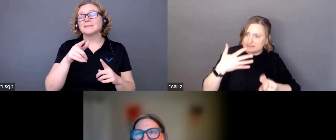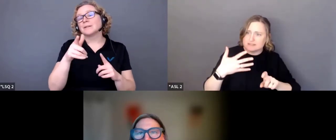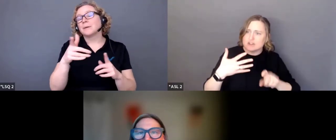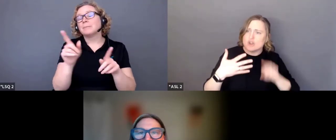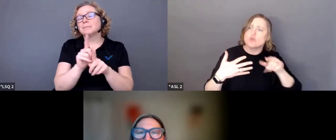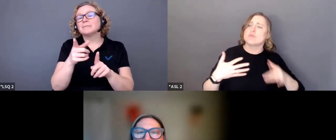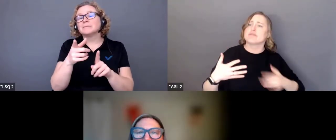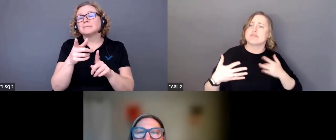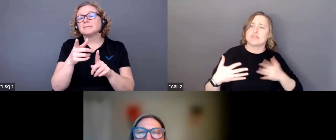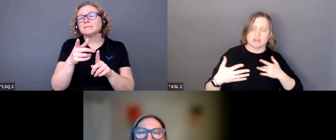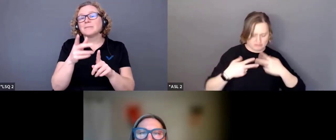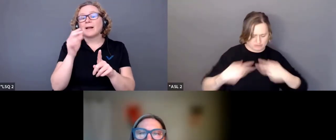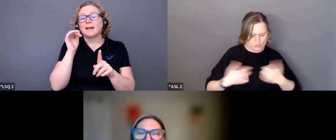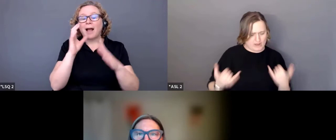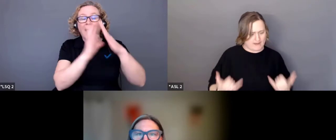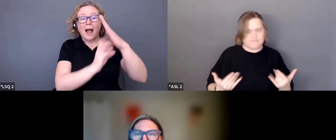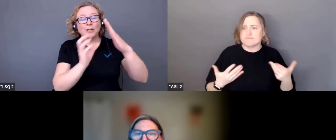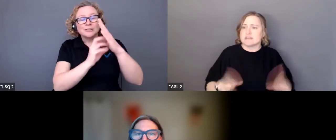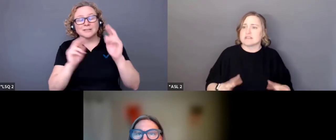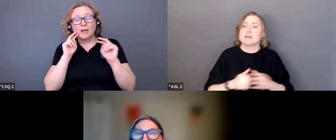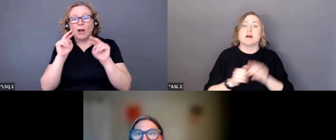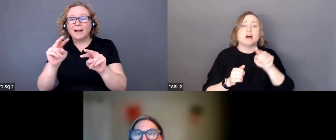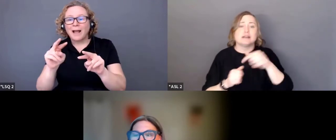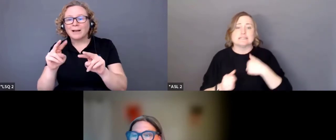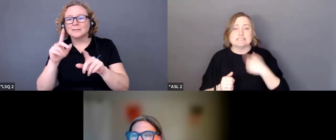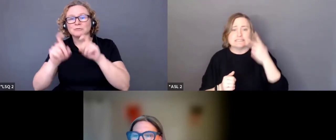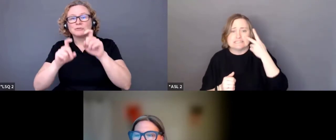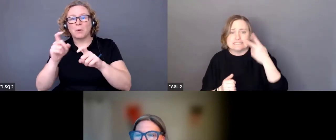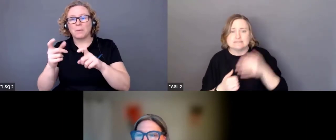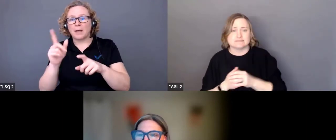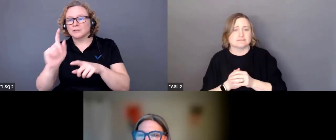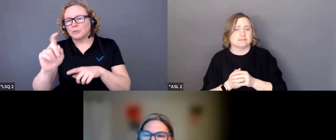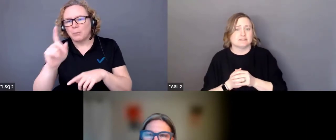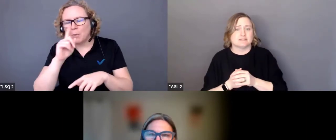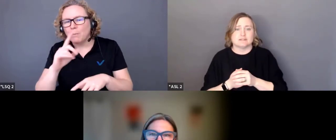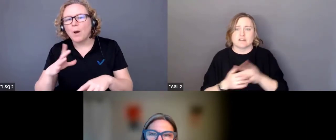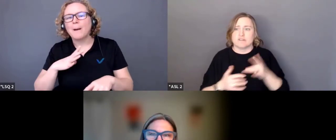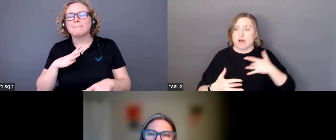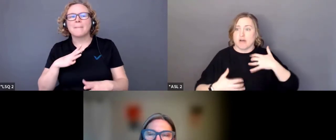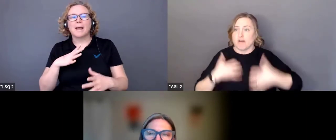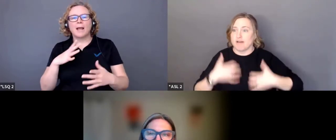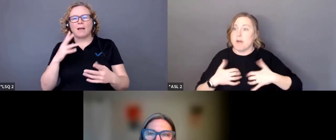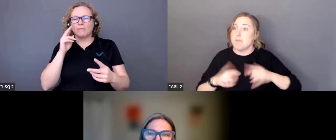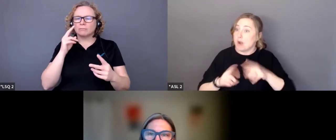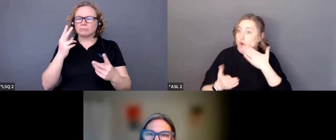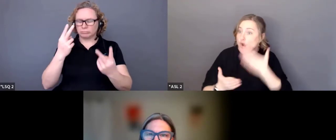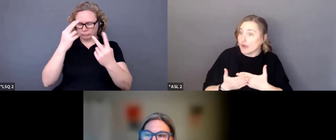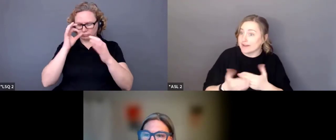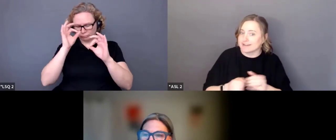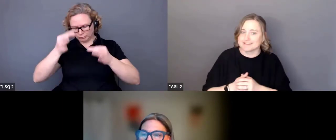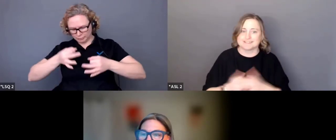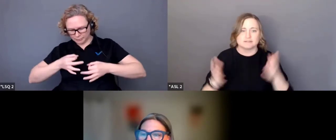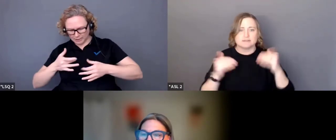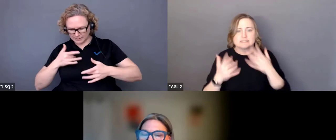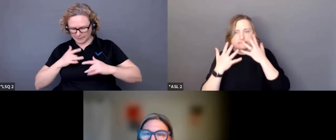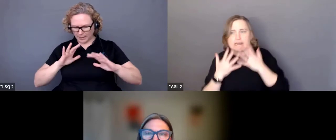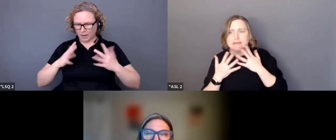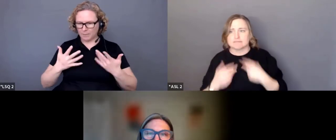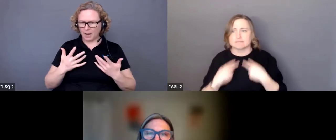are you feeling? Seen, affirmed, unsettled in a good way, sad,